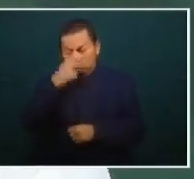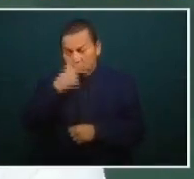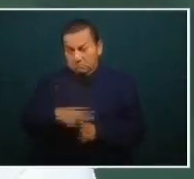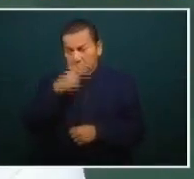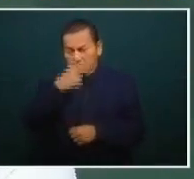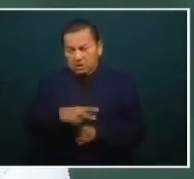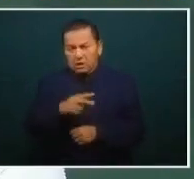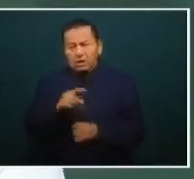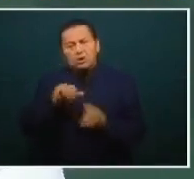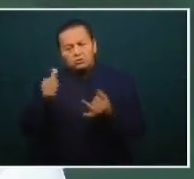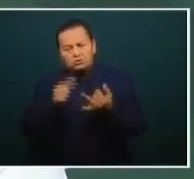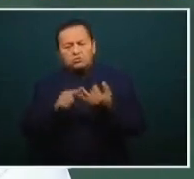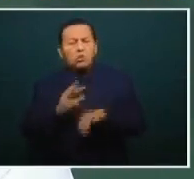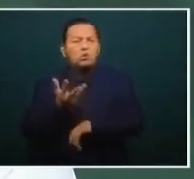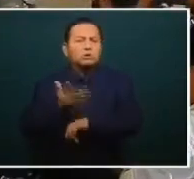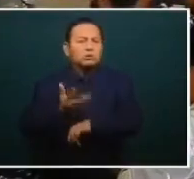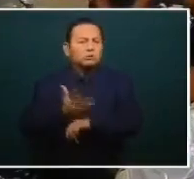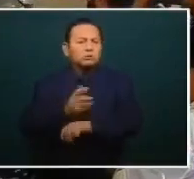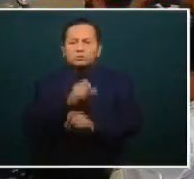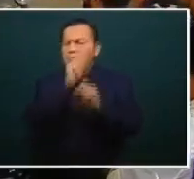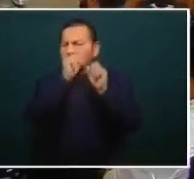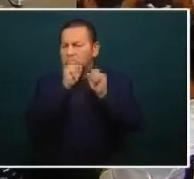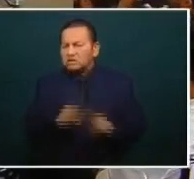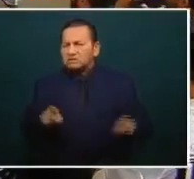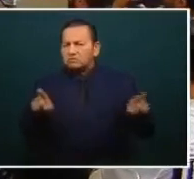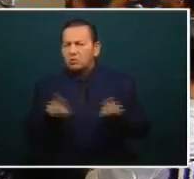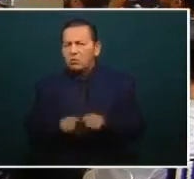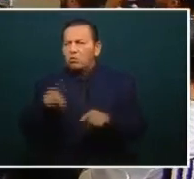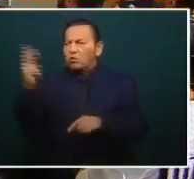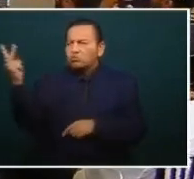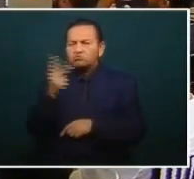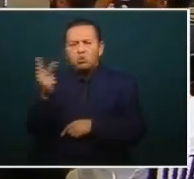In our country, also in the USA.